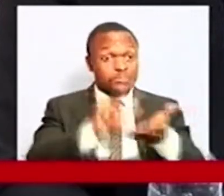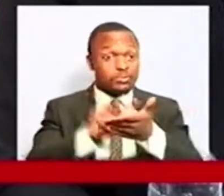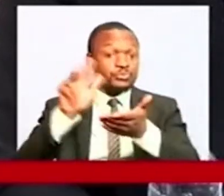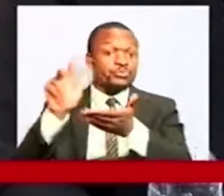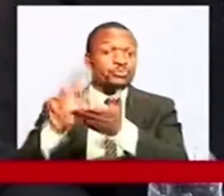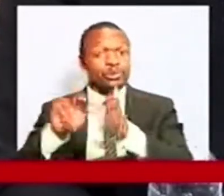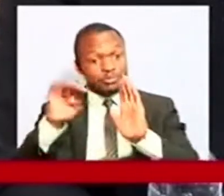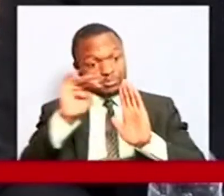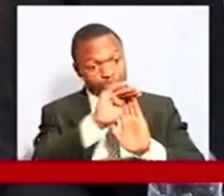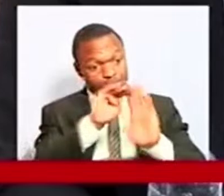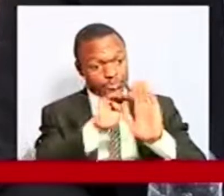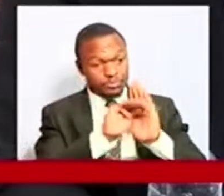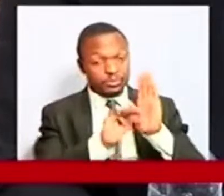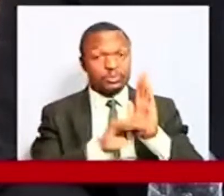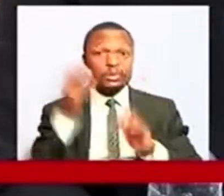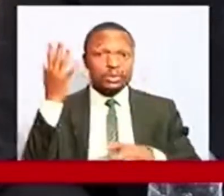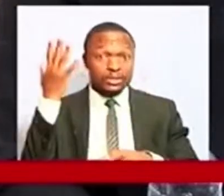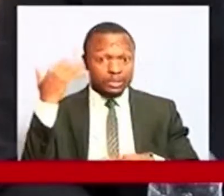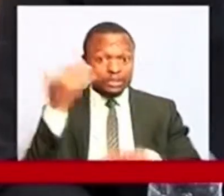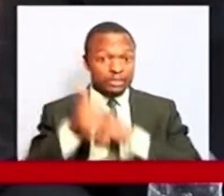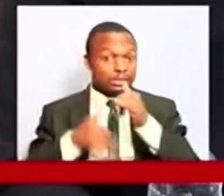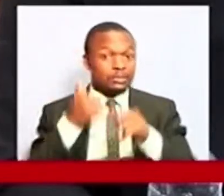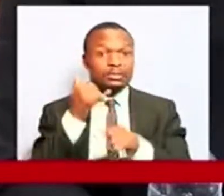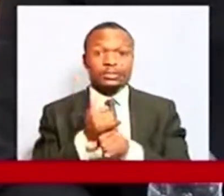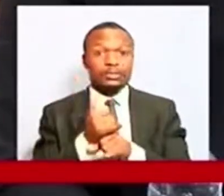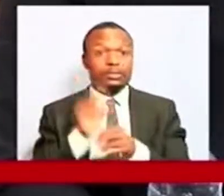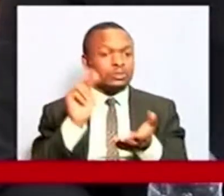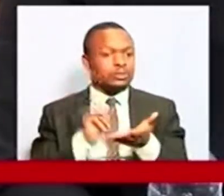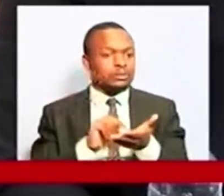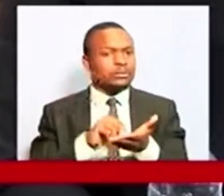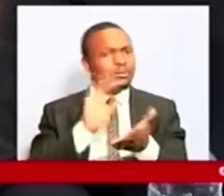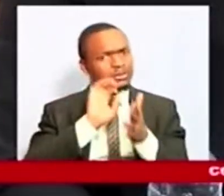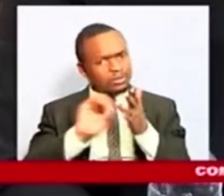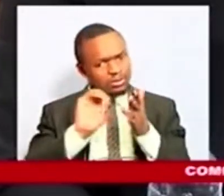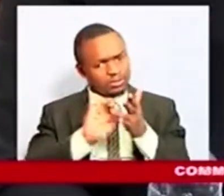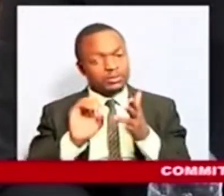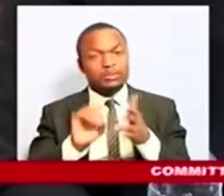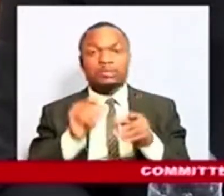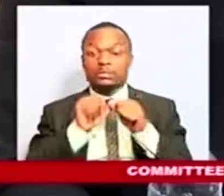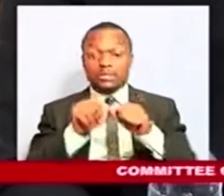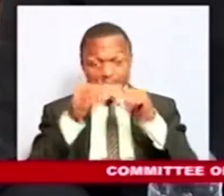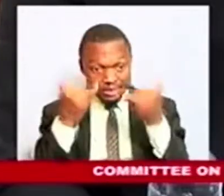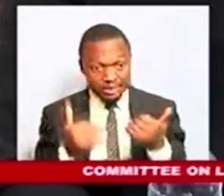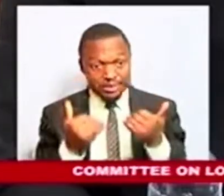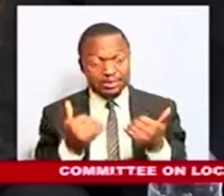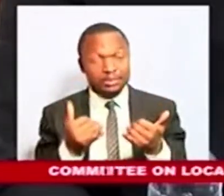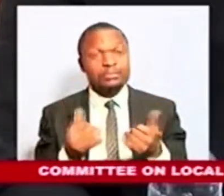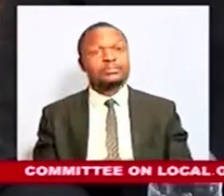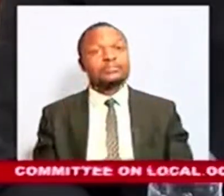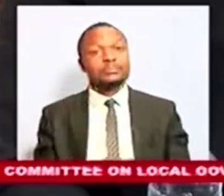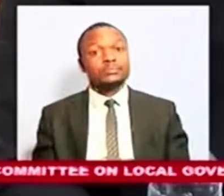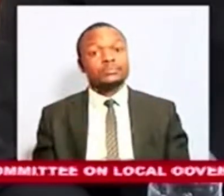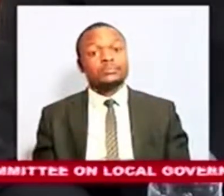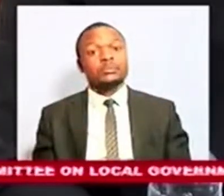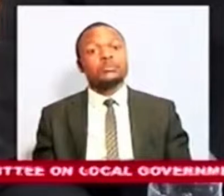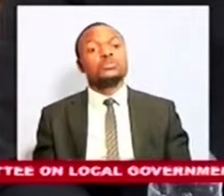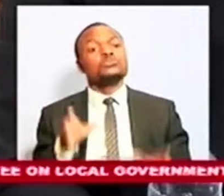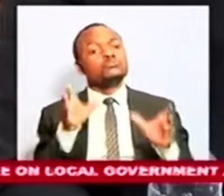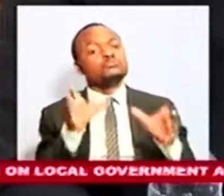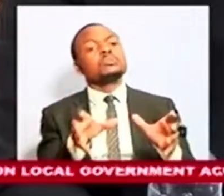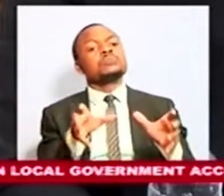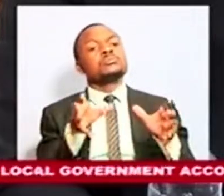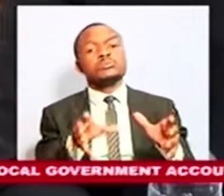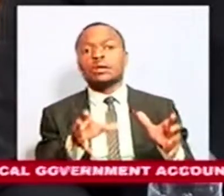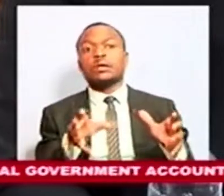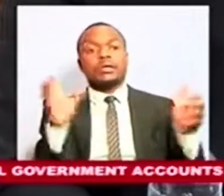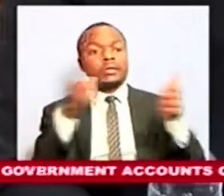list last year. It should be November, October, somewhere there. Up to now, I think I've been putting pressure on the bank